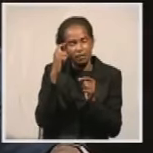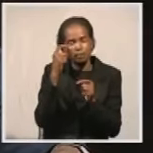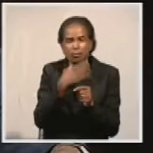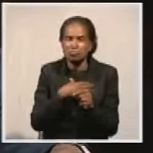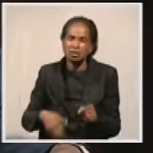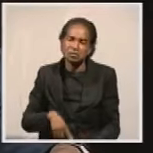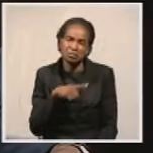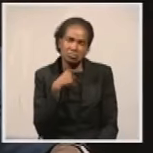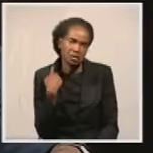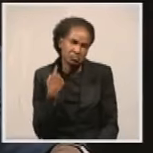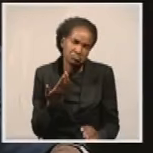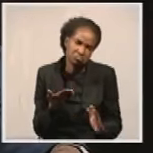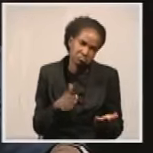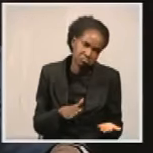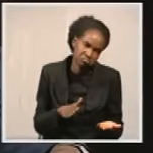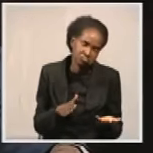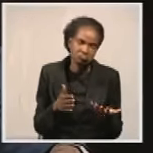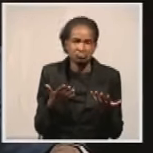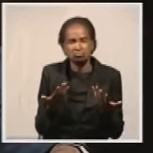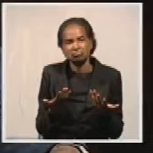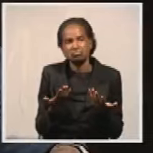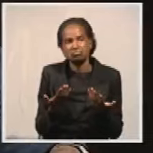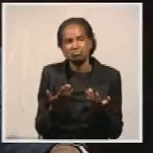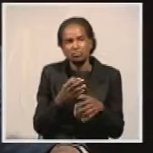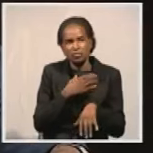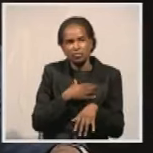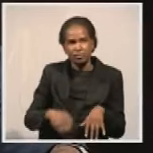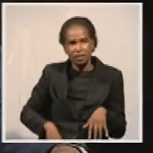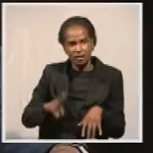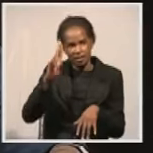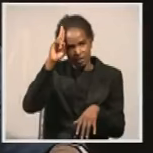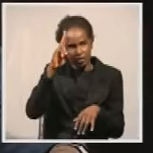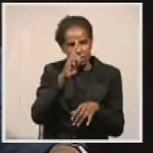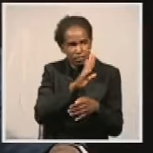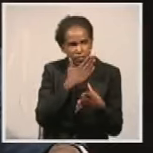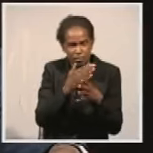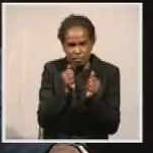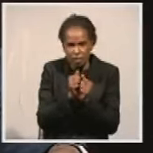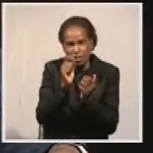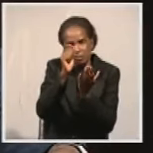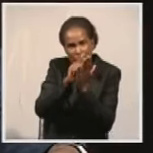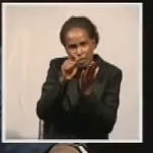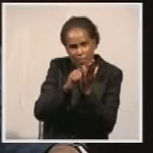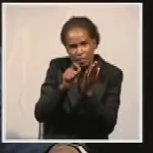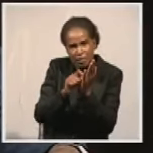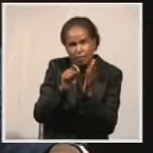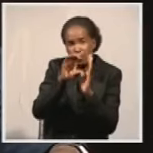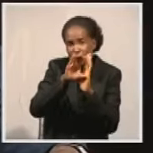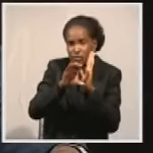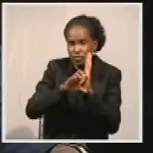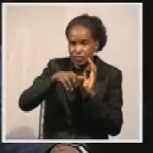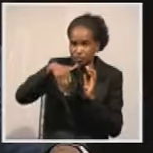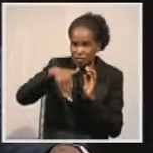time, at a very sad time. Comrade Geingob, of course, you work together to craft what we enjoy today as a